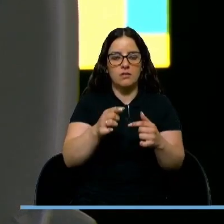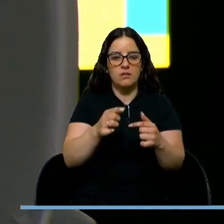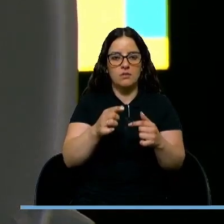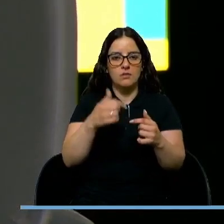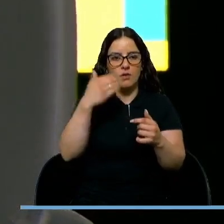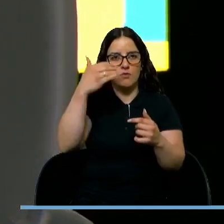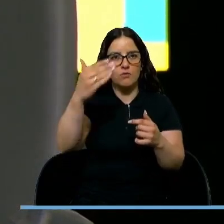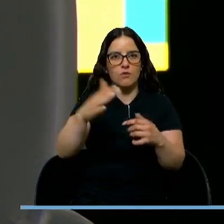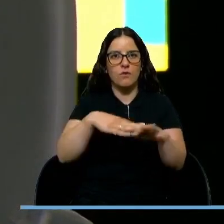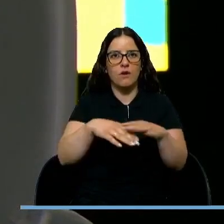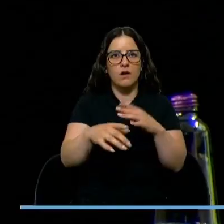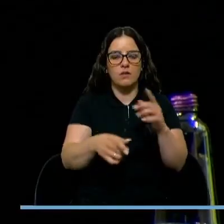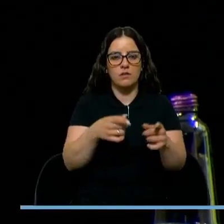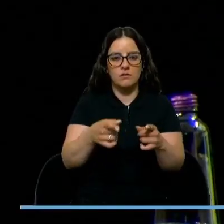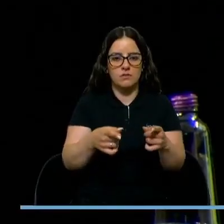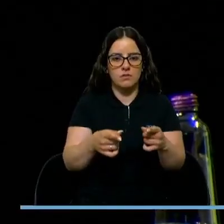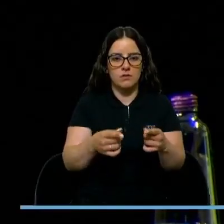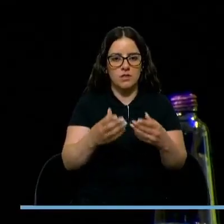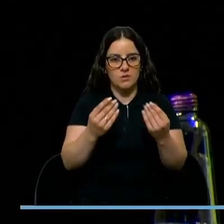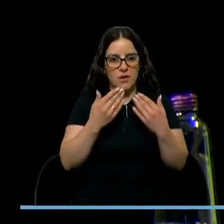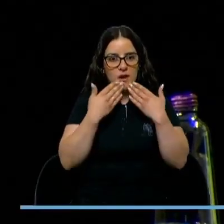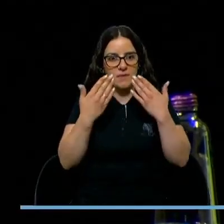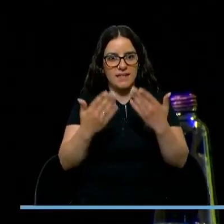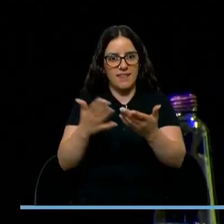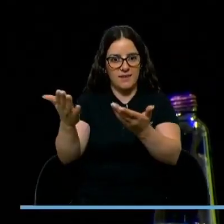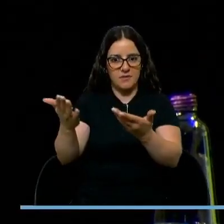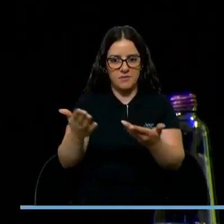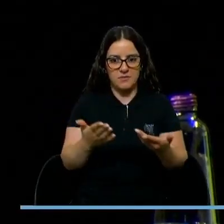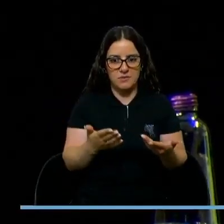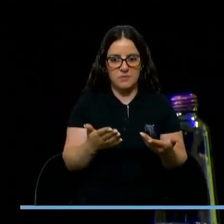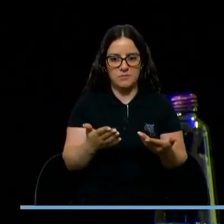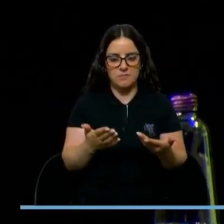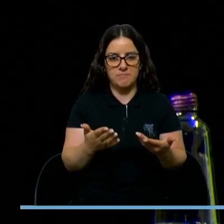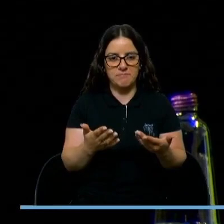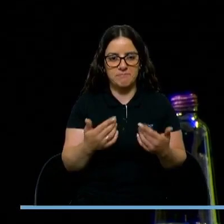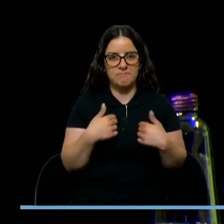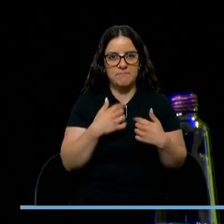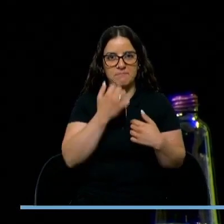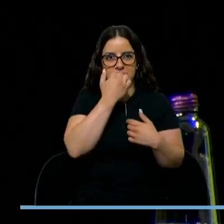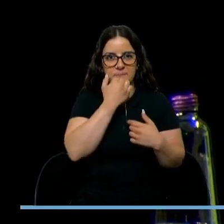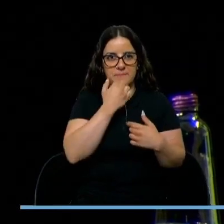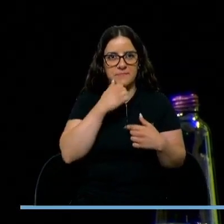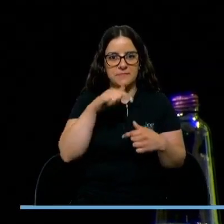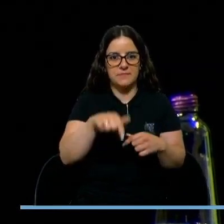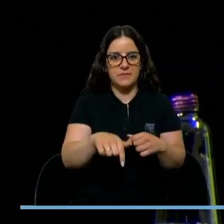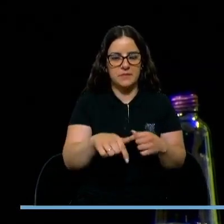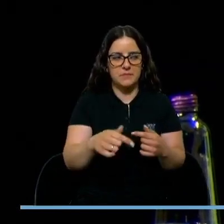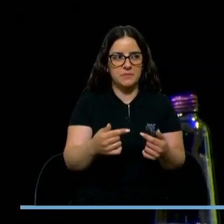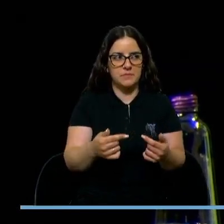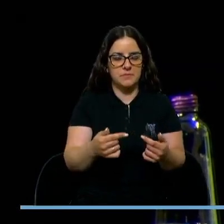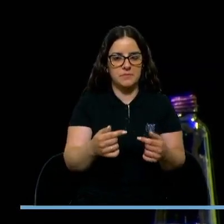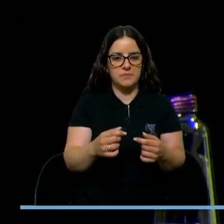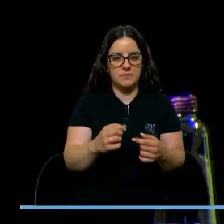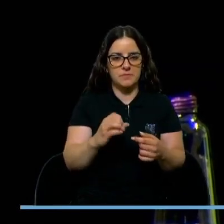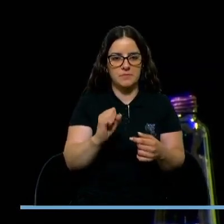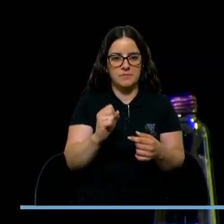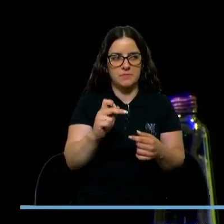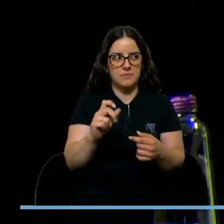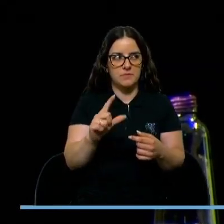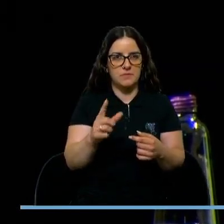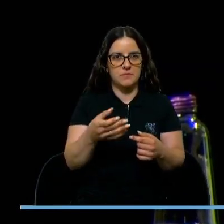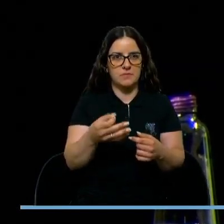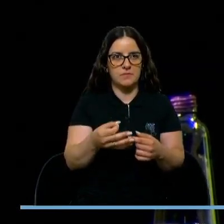favor of sustainability? Thank you. Good morning, everyone. It's quite a pleasure to be able to address you.